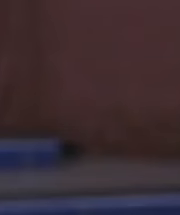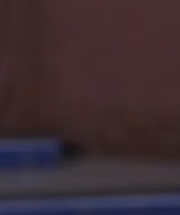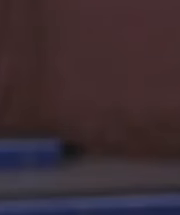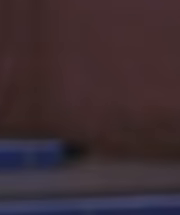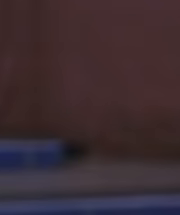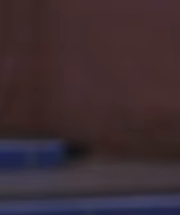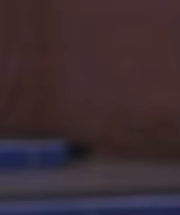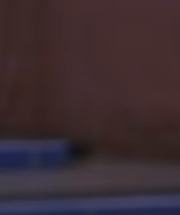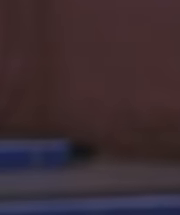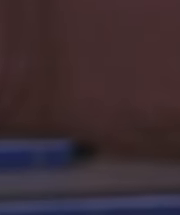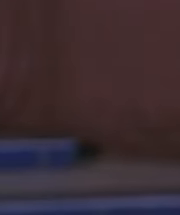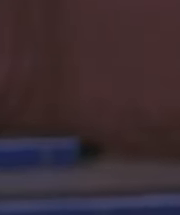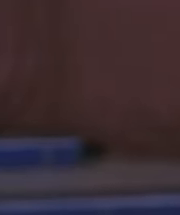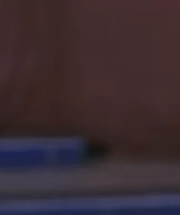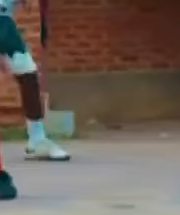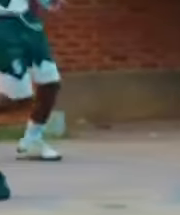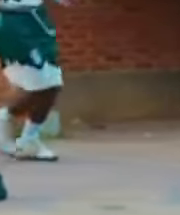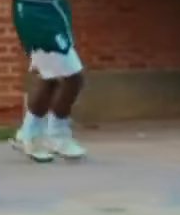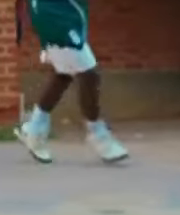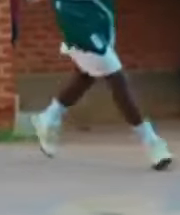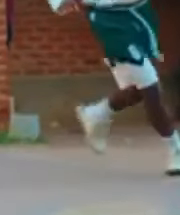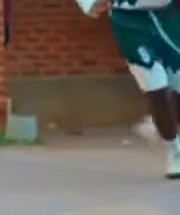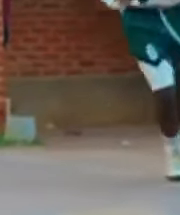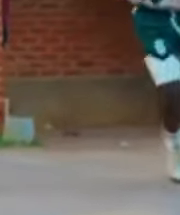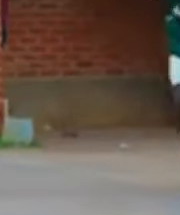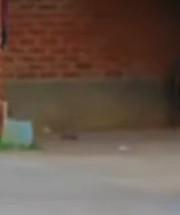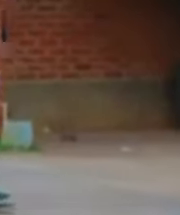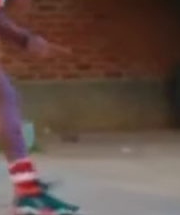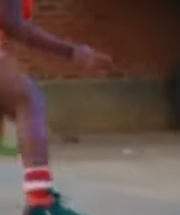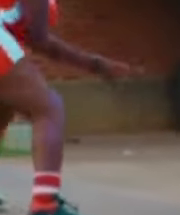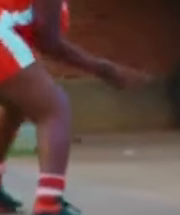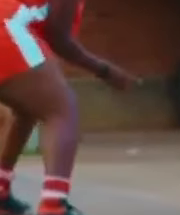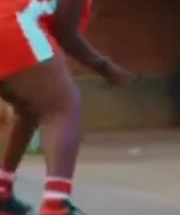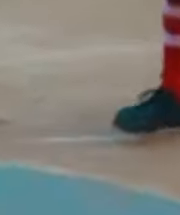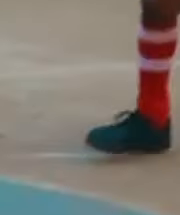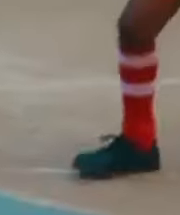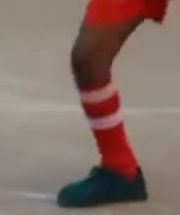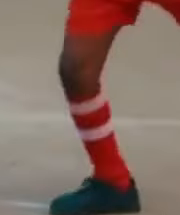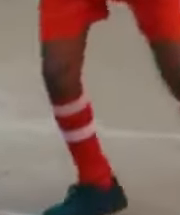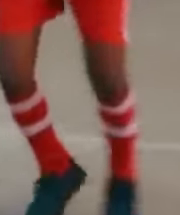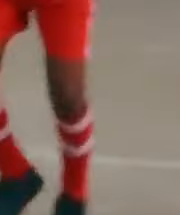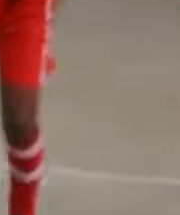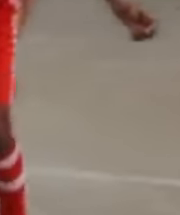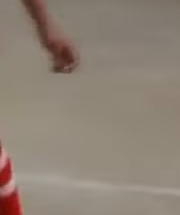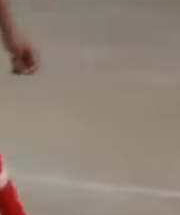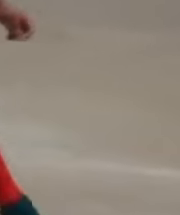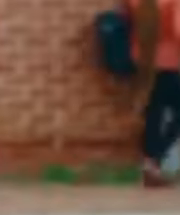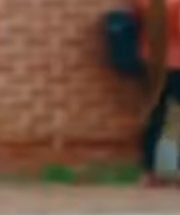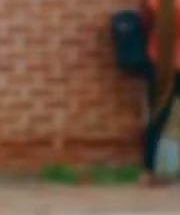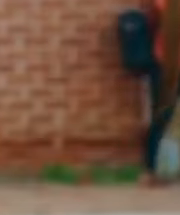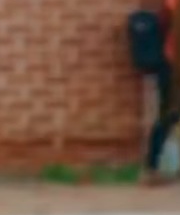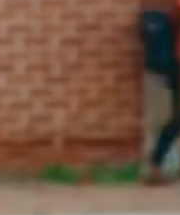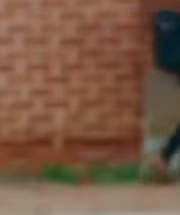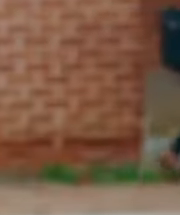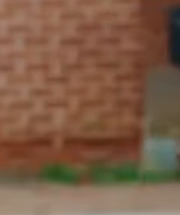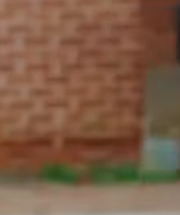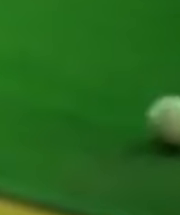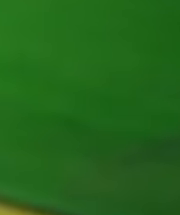growth and physical and mental growth through activities such as sports and debate clubs.